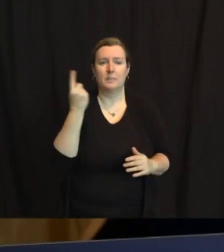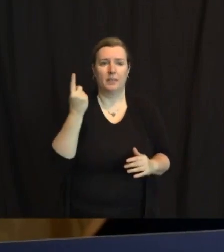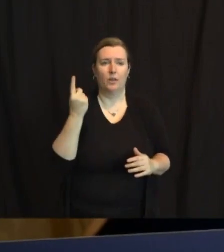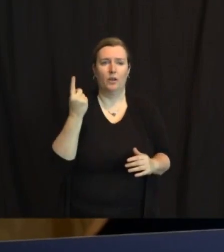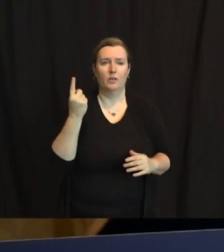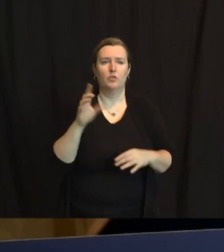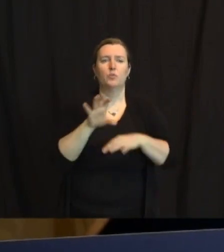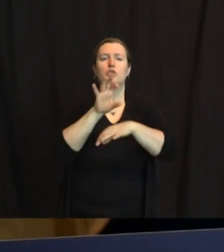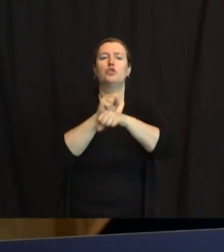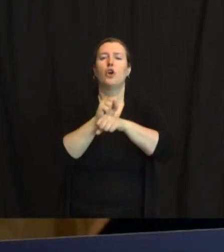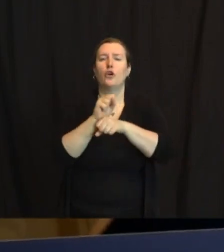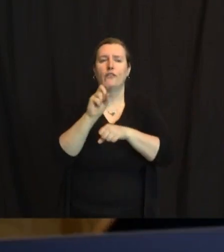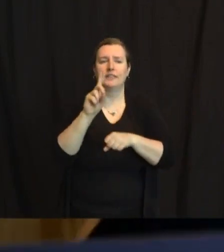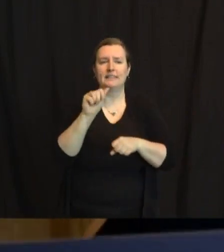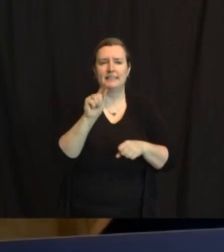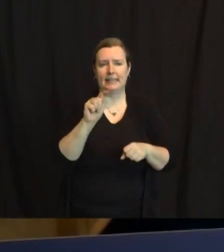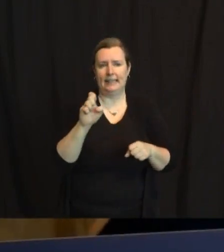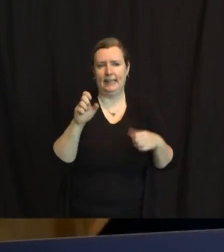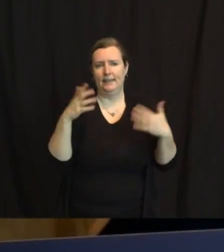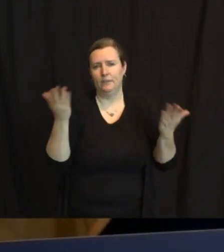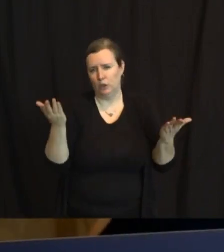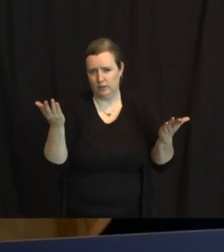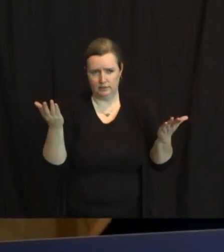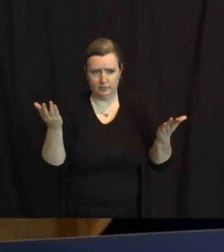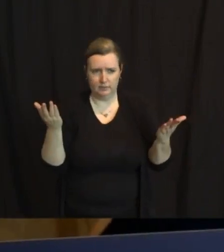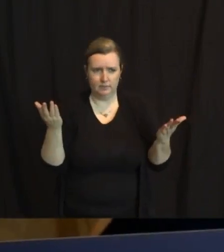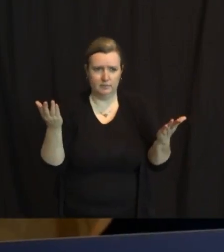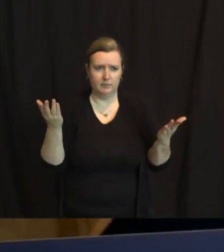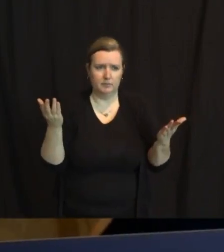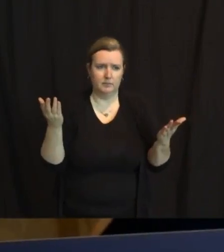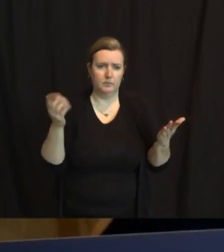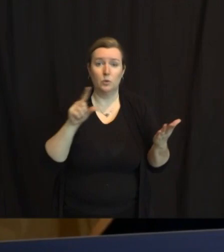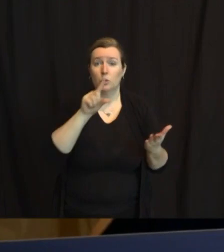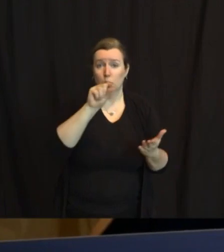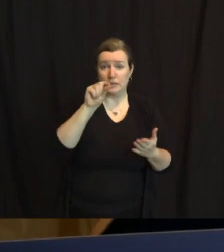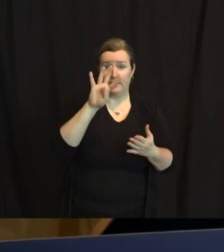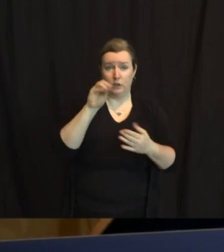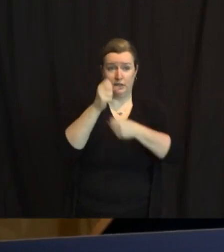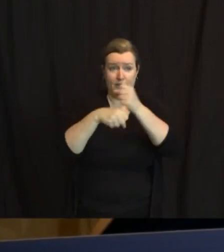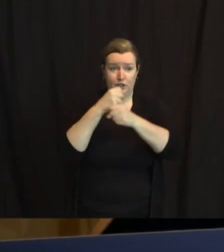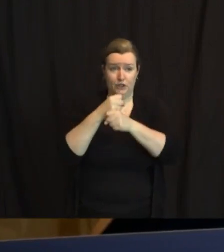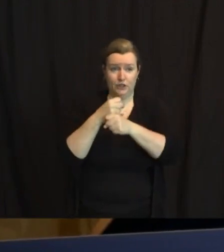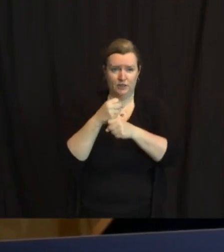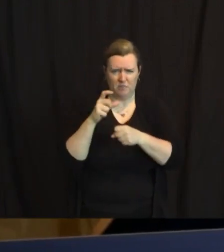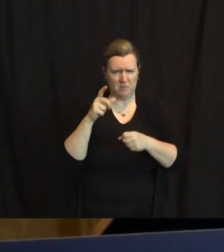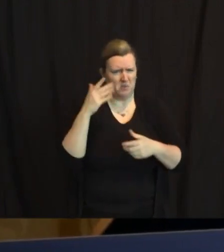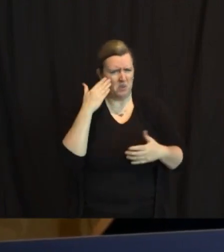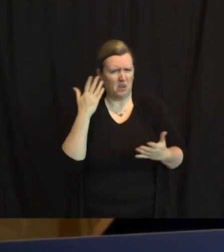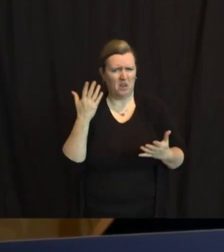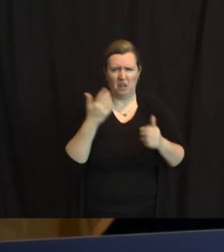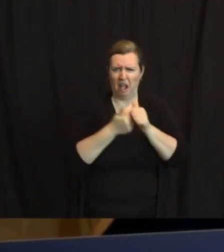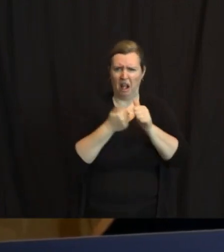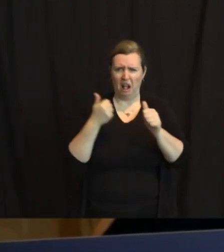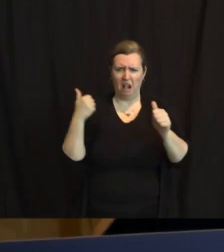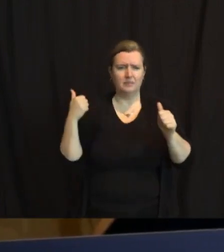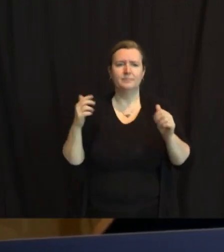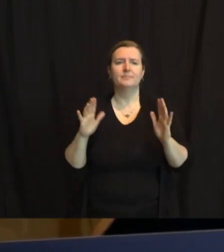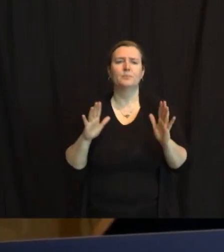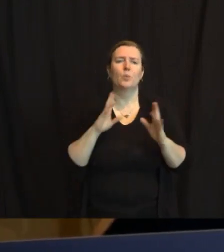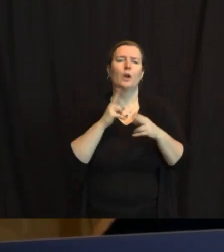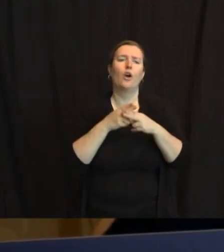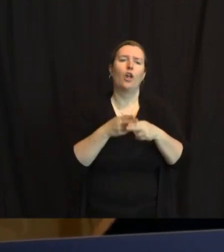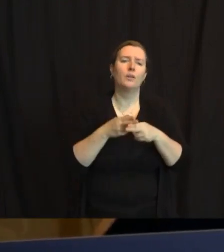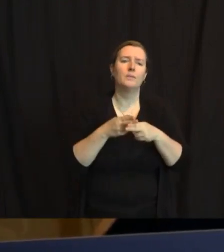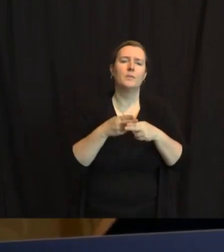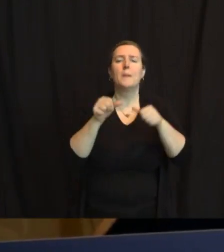kinds of appointments that had to be scheduled. That was in the year 2040. That was fixed right away, but people thought that was because we were so backlogged. That was not. It was like a placeholder. I think that